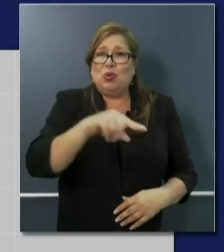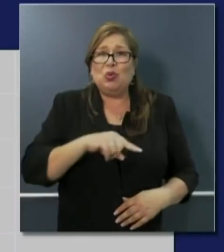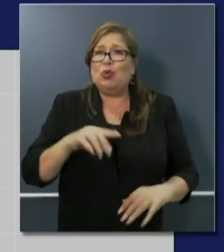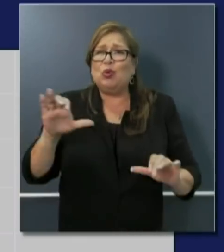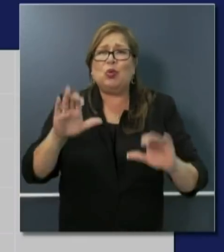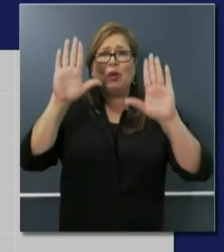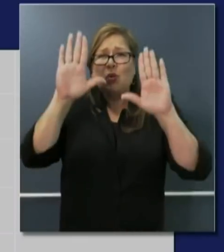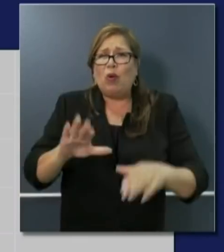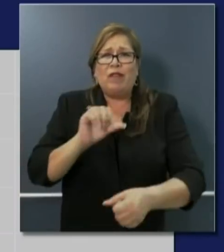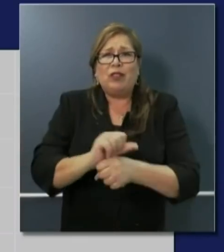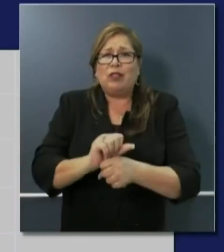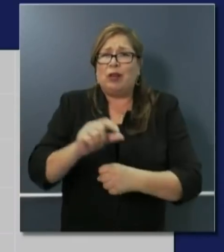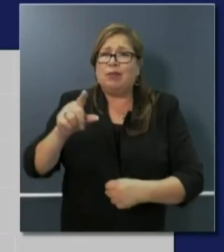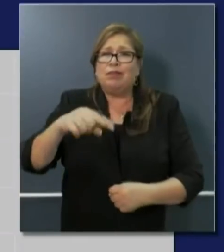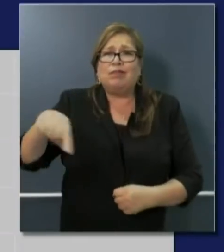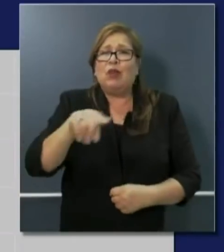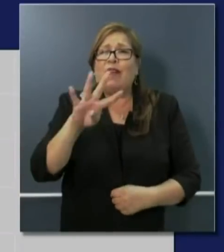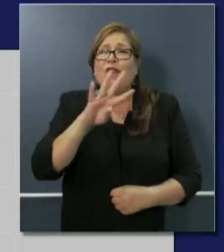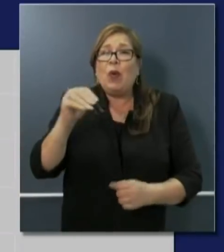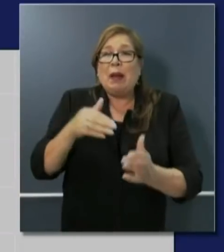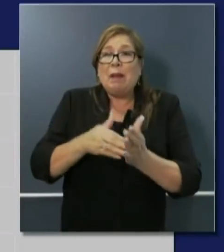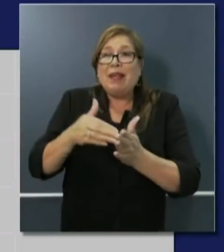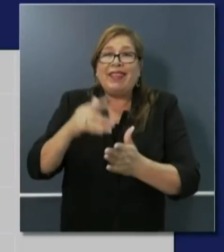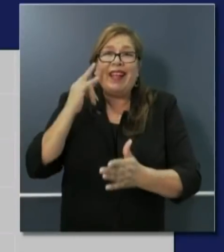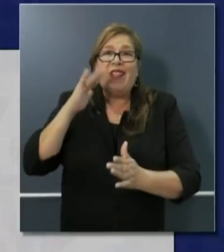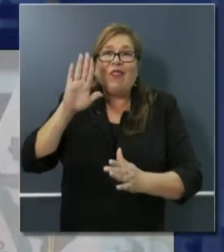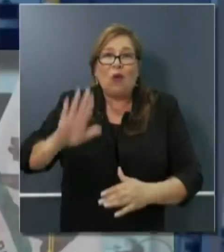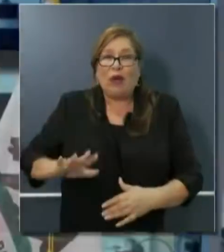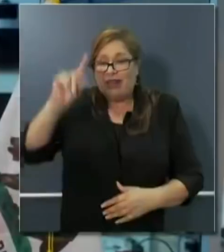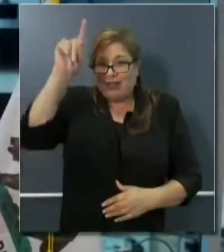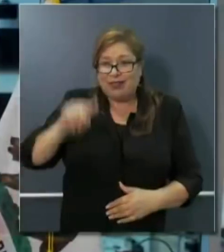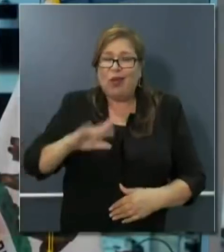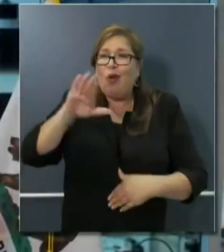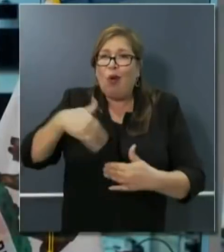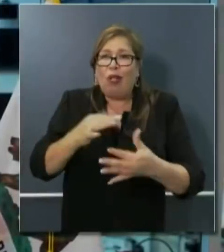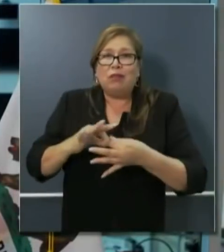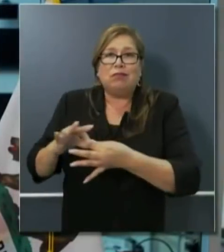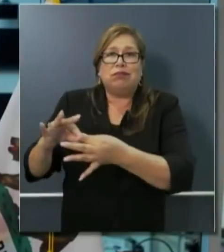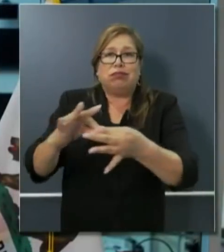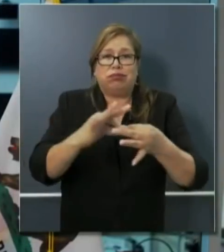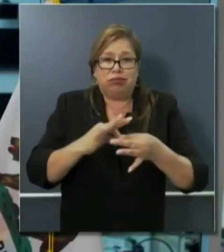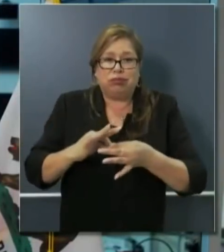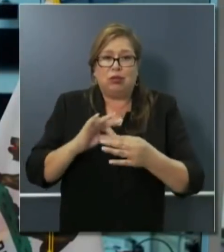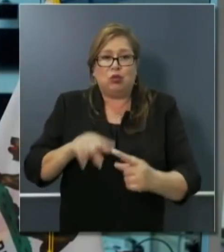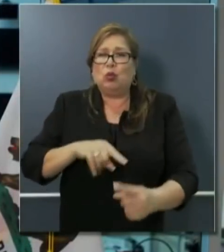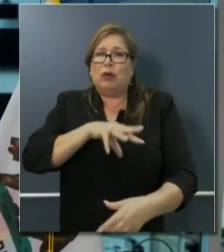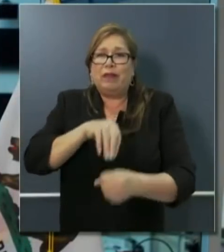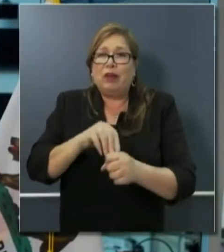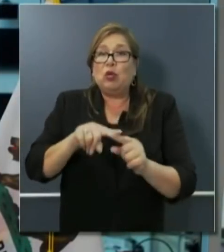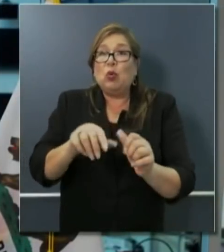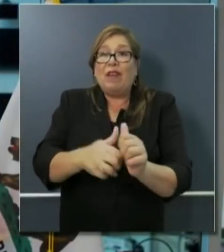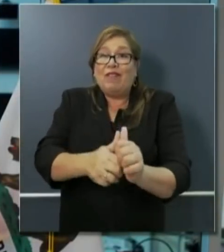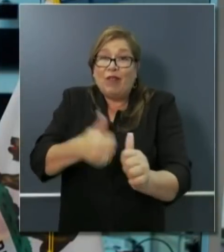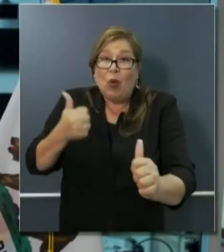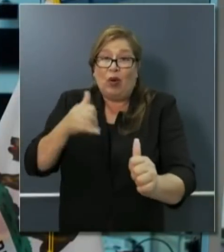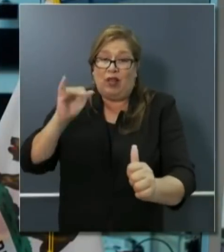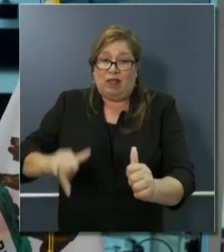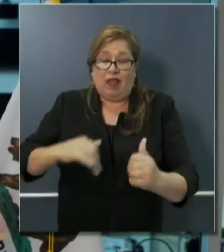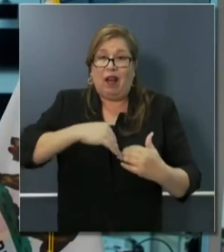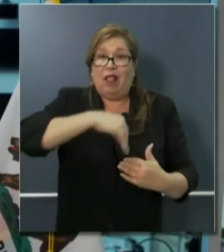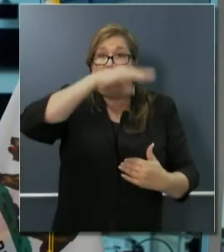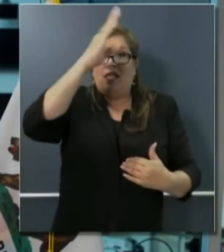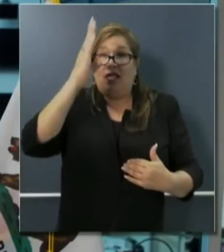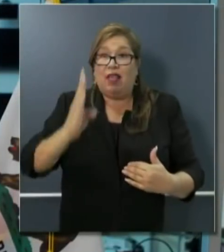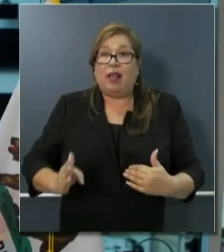against COVID, and we are grateful for everyone's effort. But I want to remind you that in order to keep this line